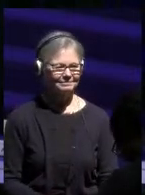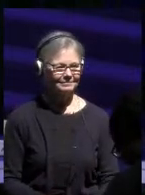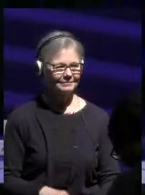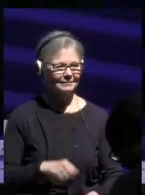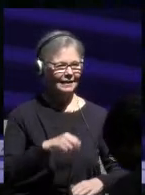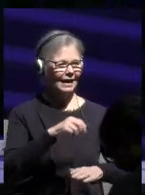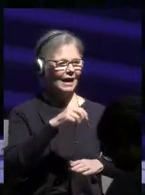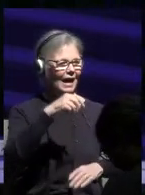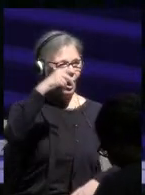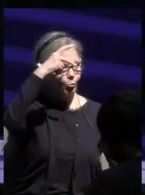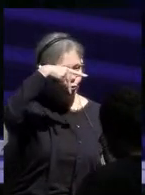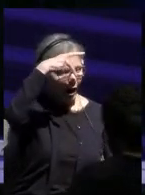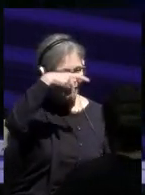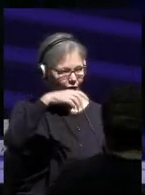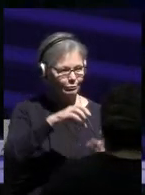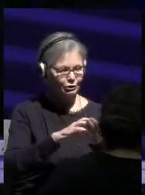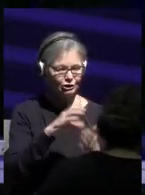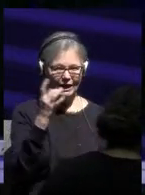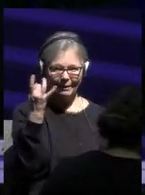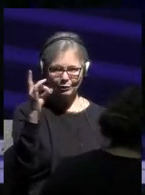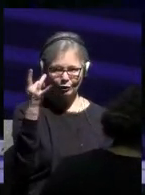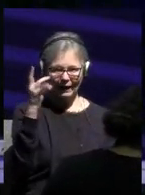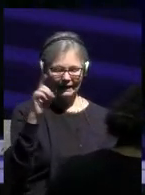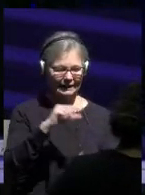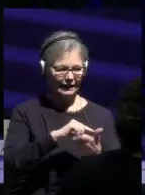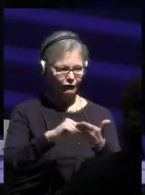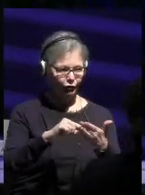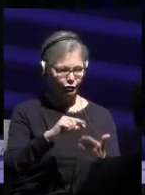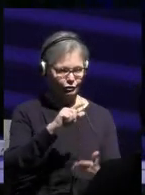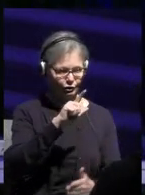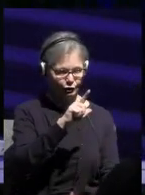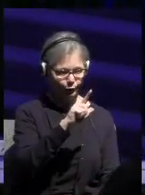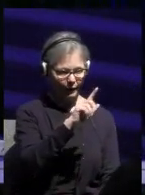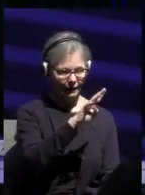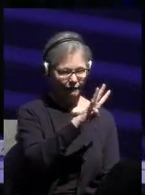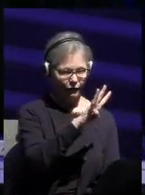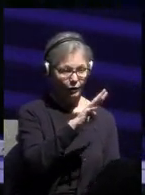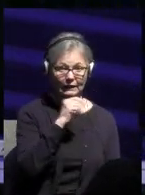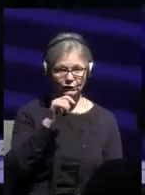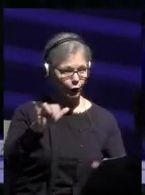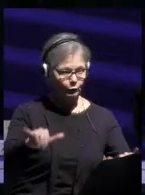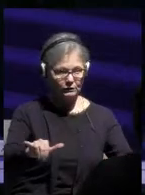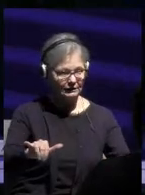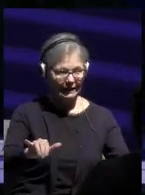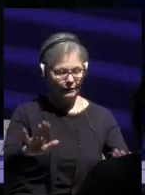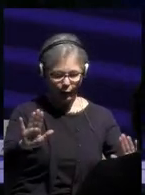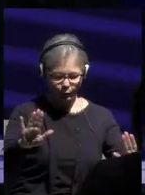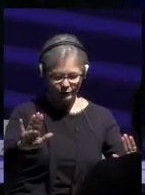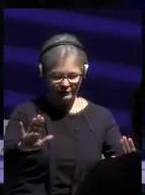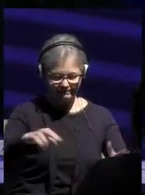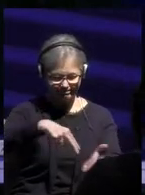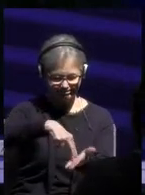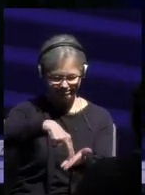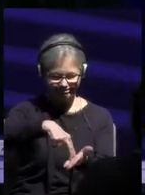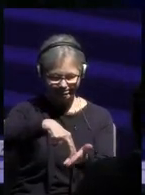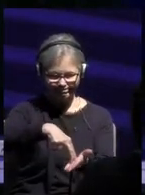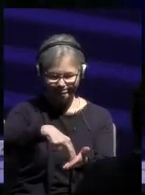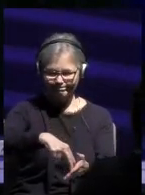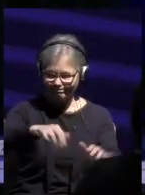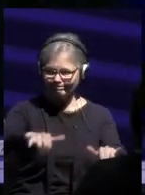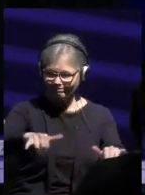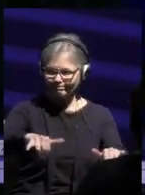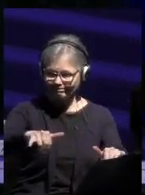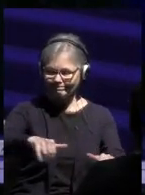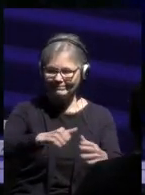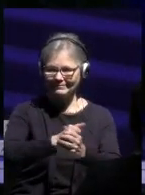Proverbs chapter 18, verse number 24. Don't sit down just because we're going into another part of the service,